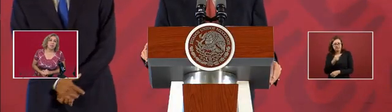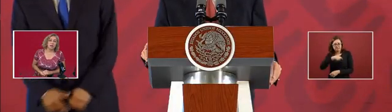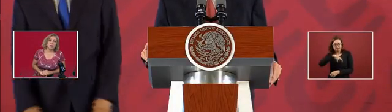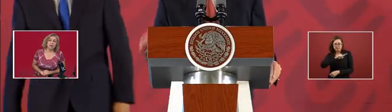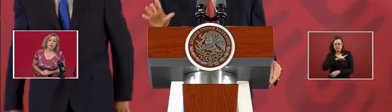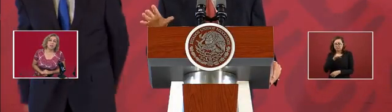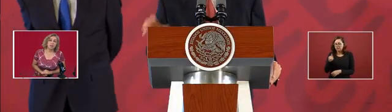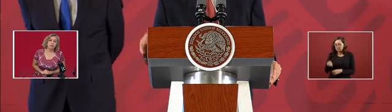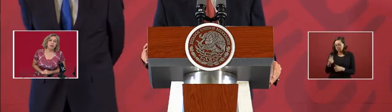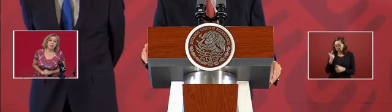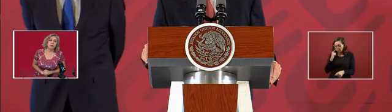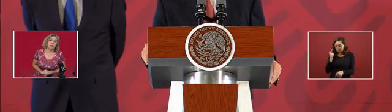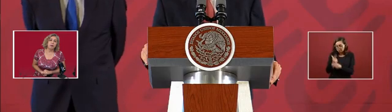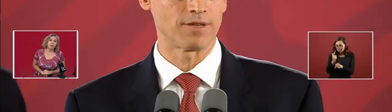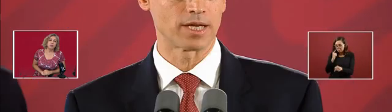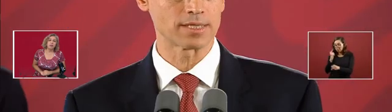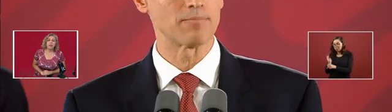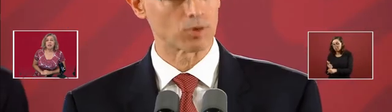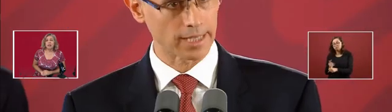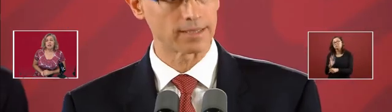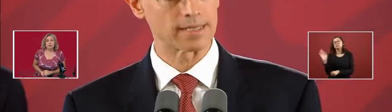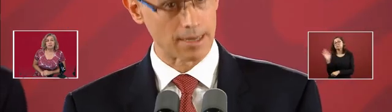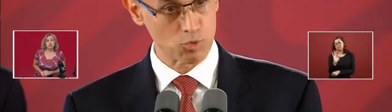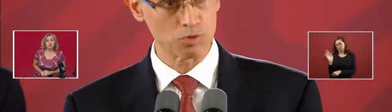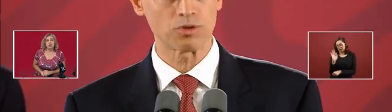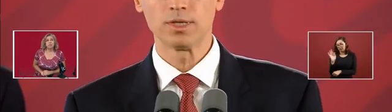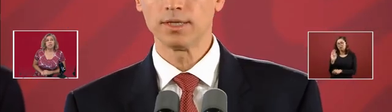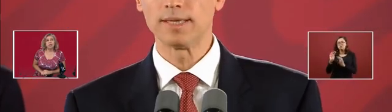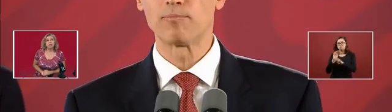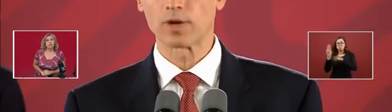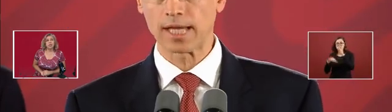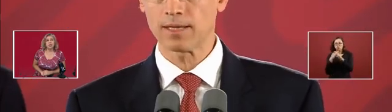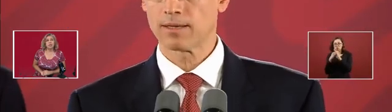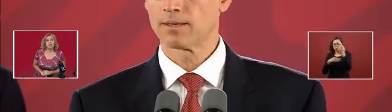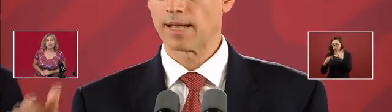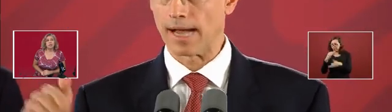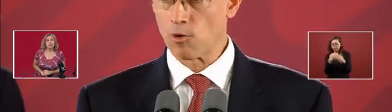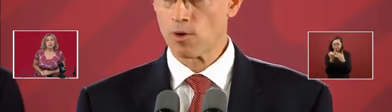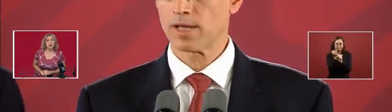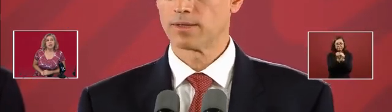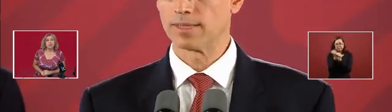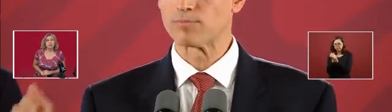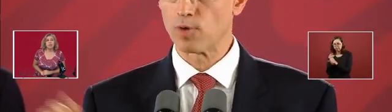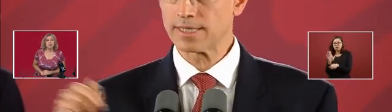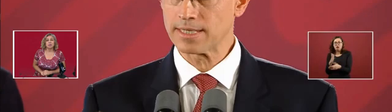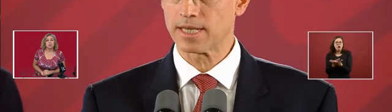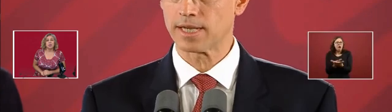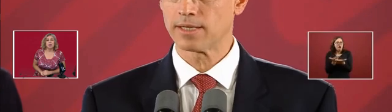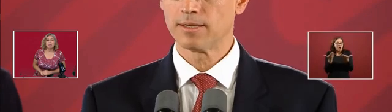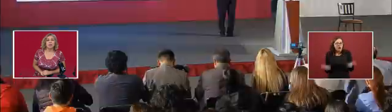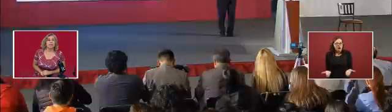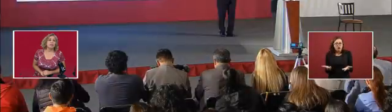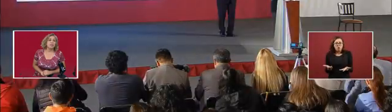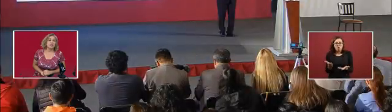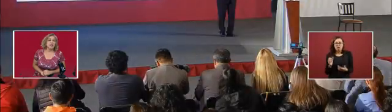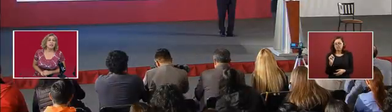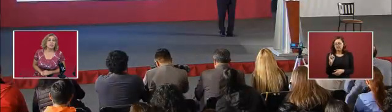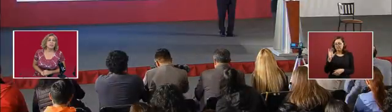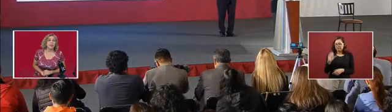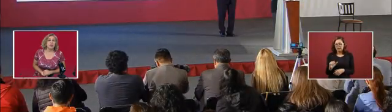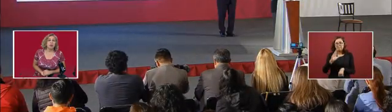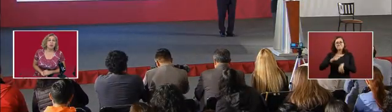so the ones that get the first time, one disease or the other, seems to have the more symptoms than one